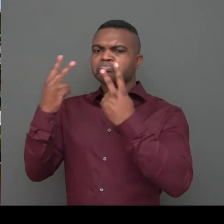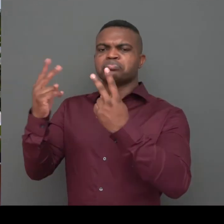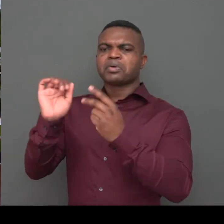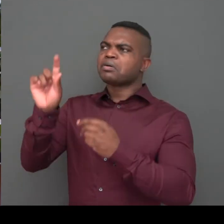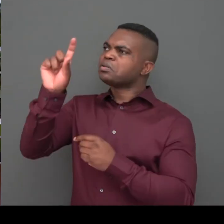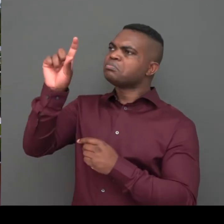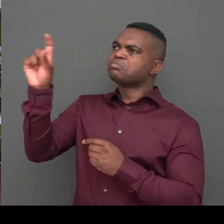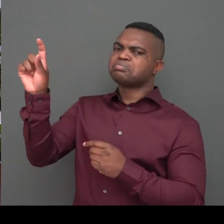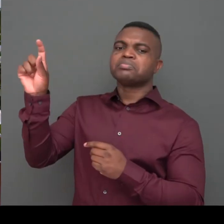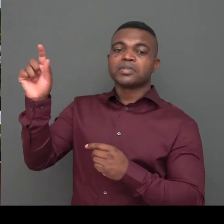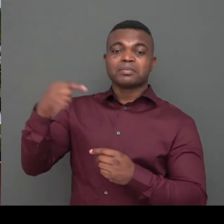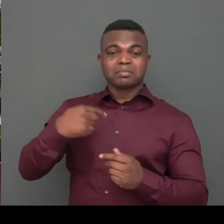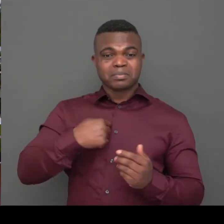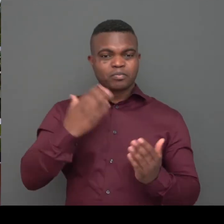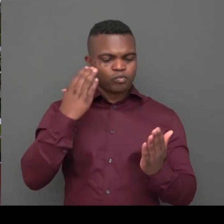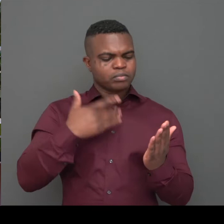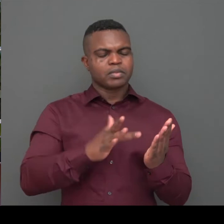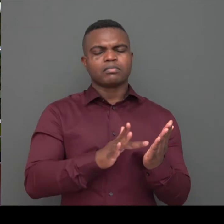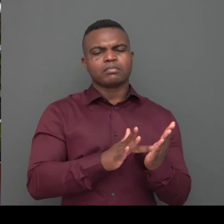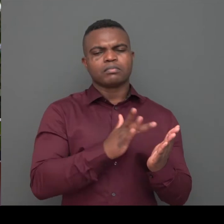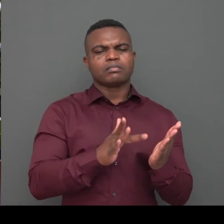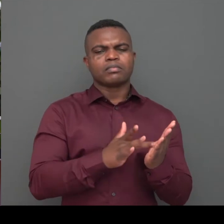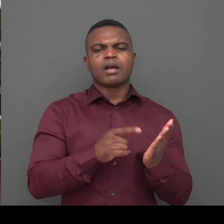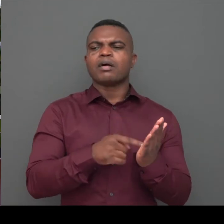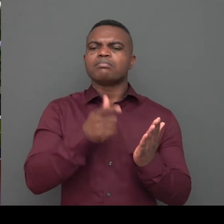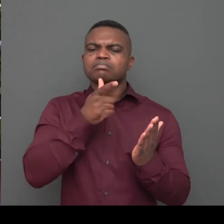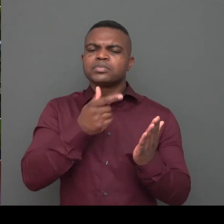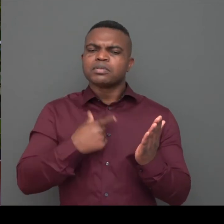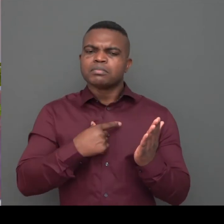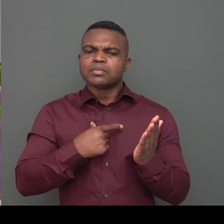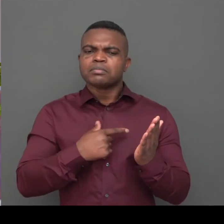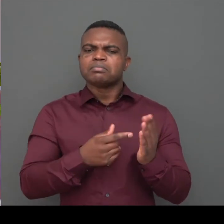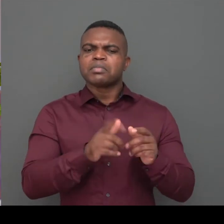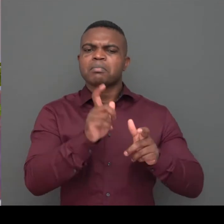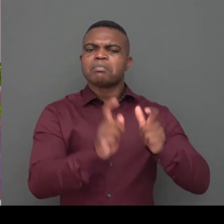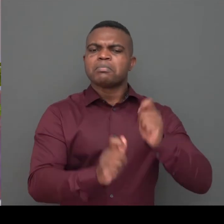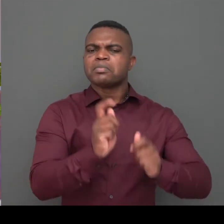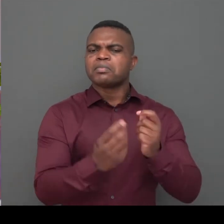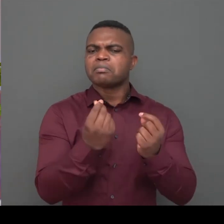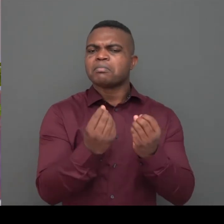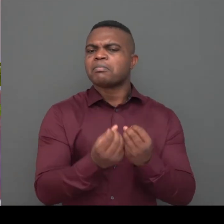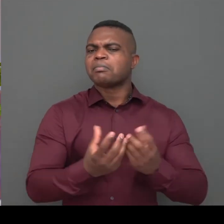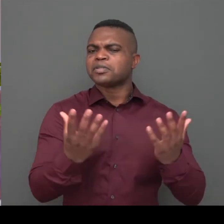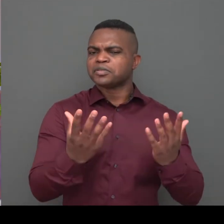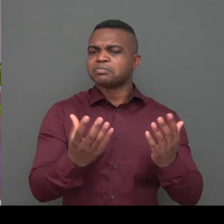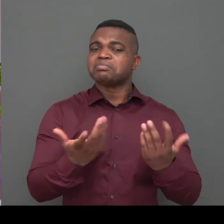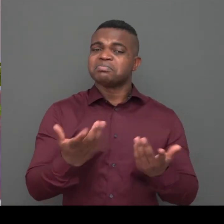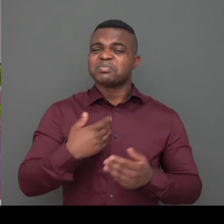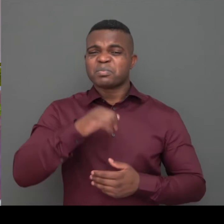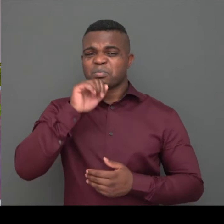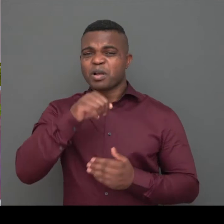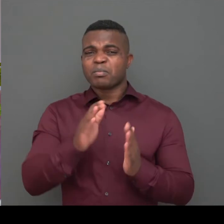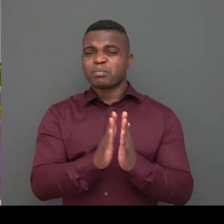milk costs, and I can swipe with my finger on the phone to have it read aloud instead. I also use a lot of talking